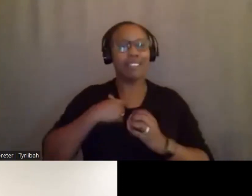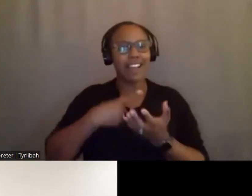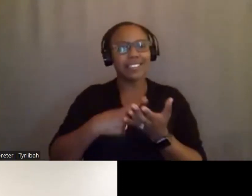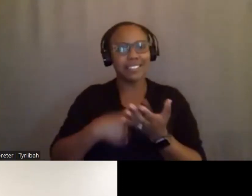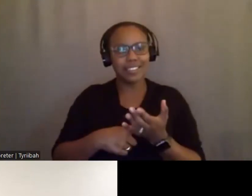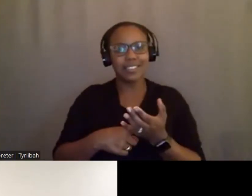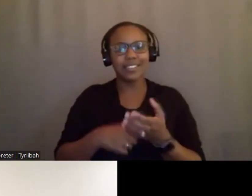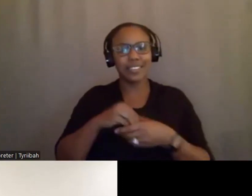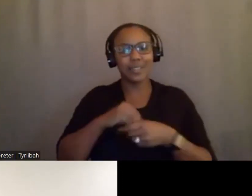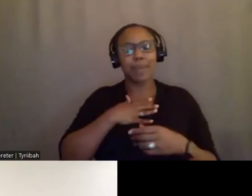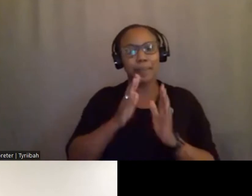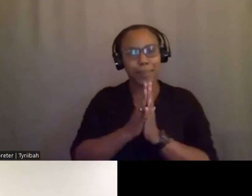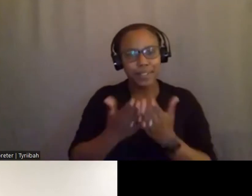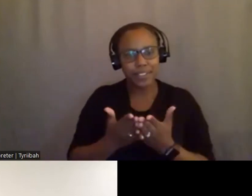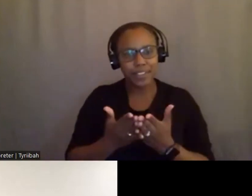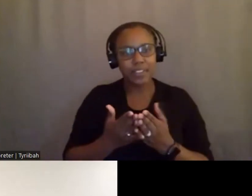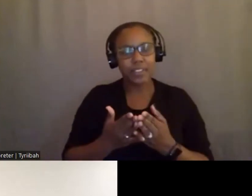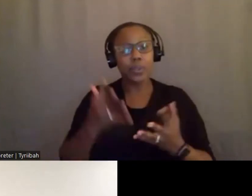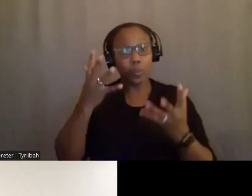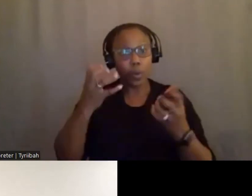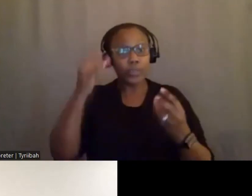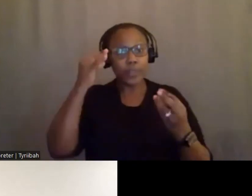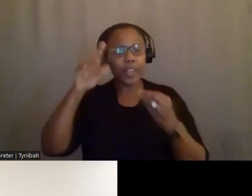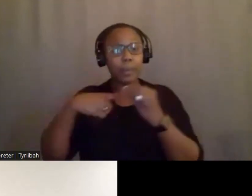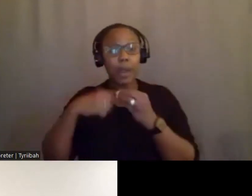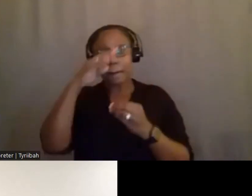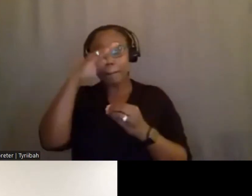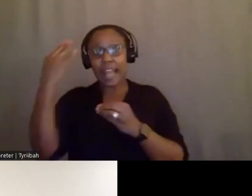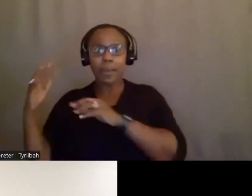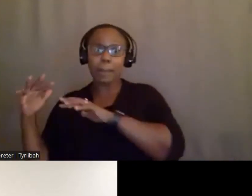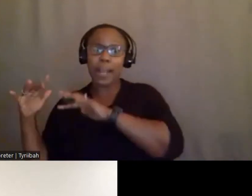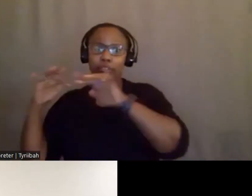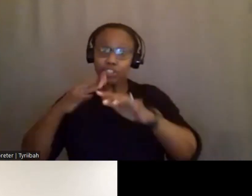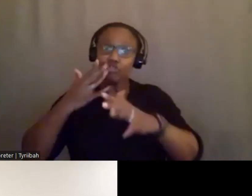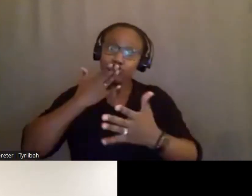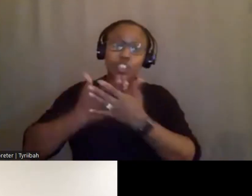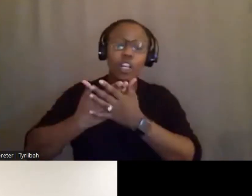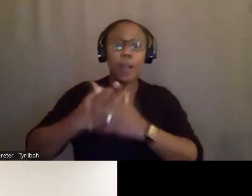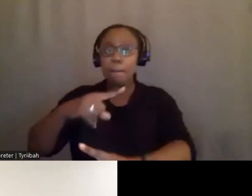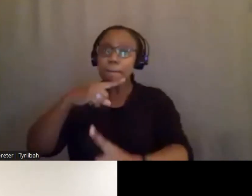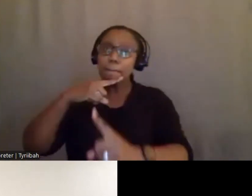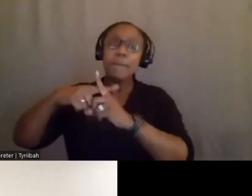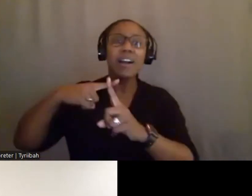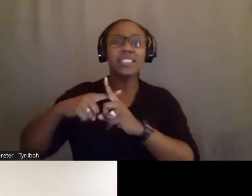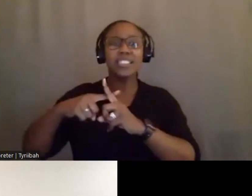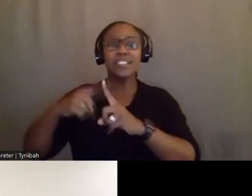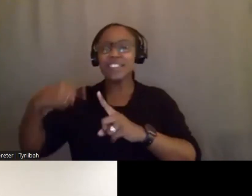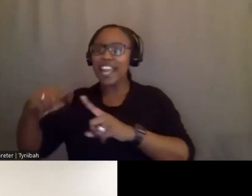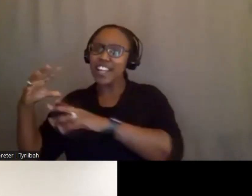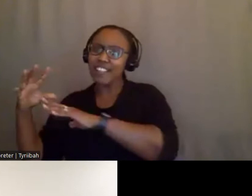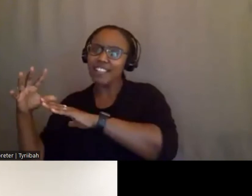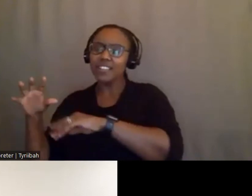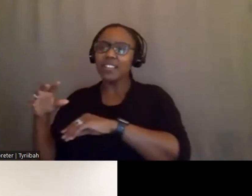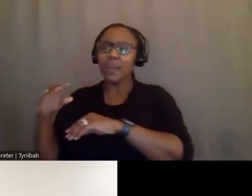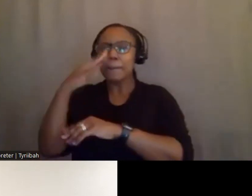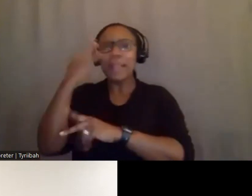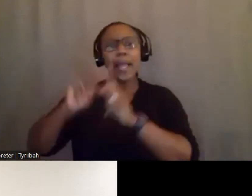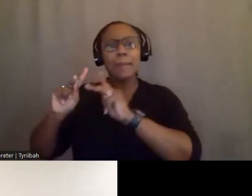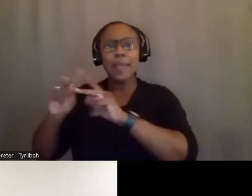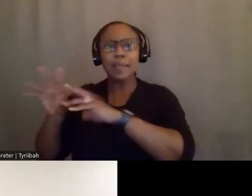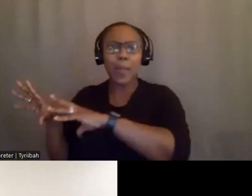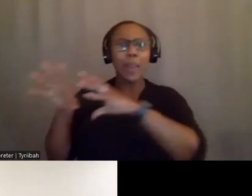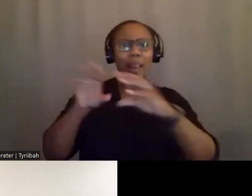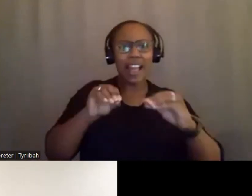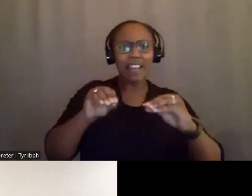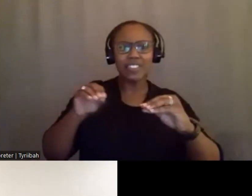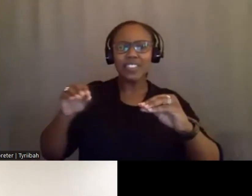of Black migration as good, right? It's like, it's amazing that these people are kind of fleeing this, you know, the white violence that they're facing